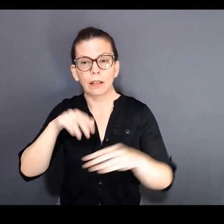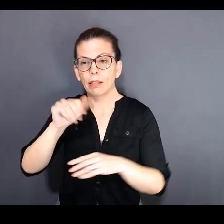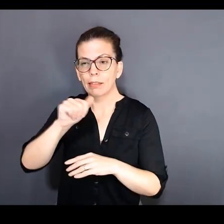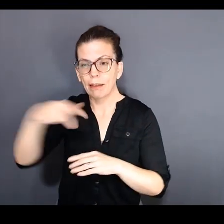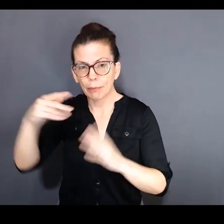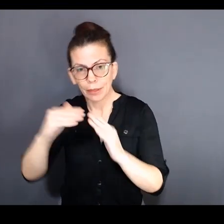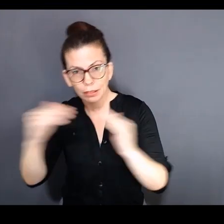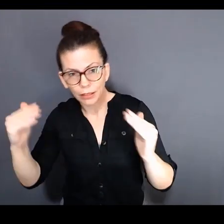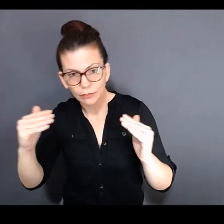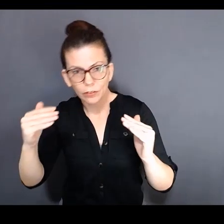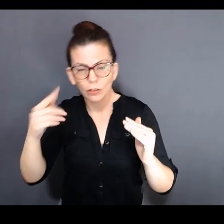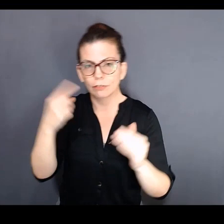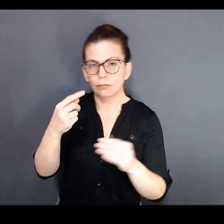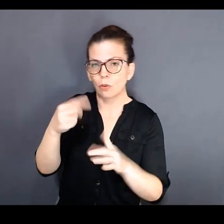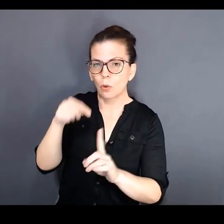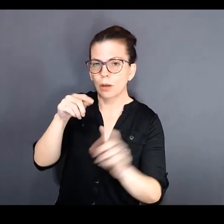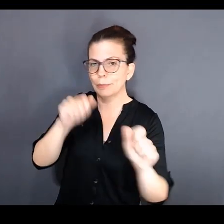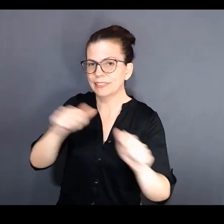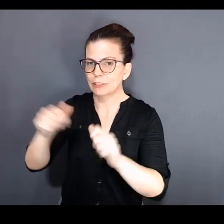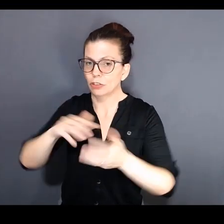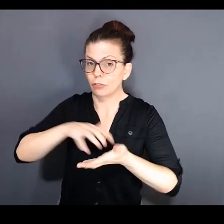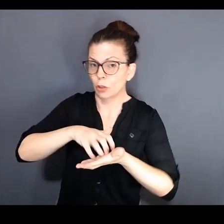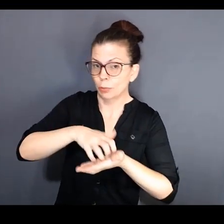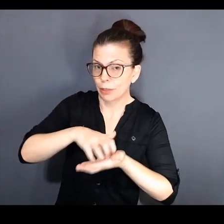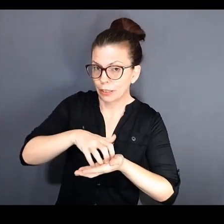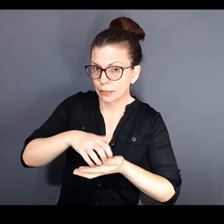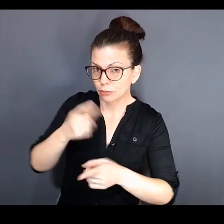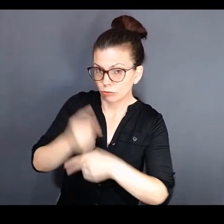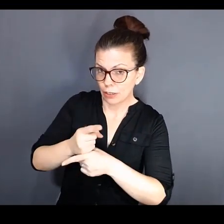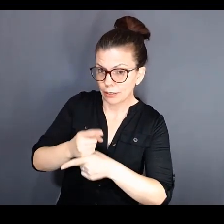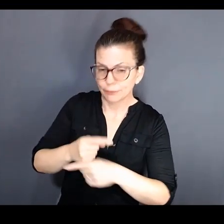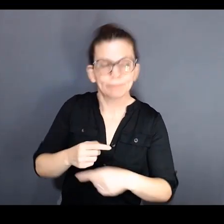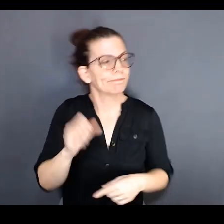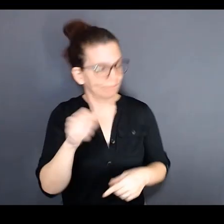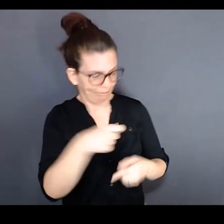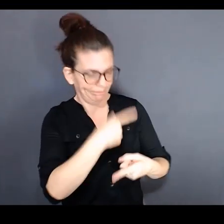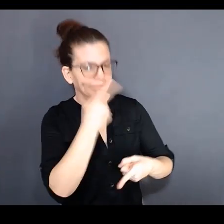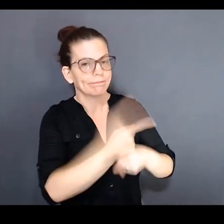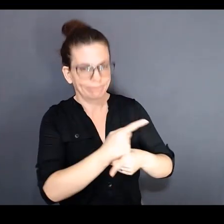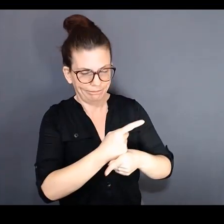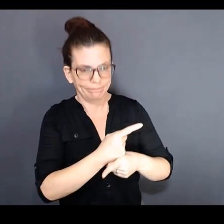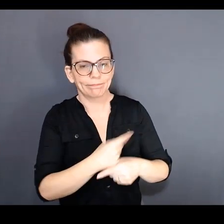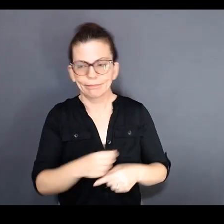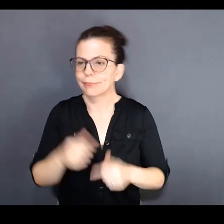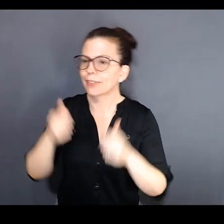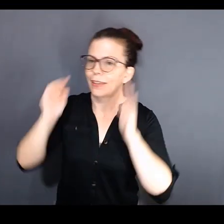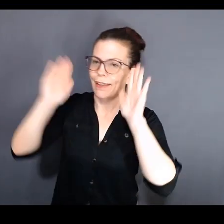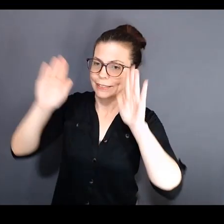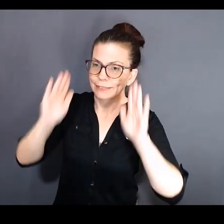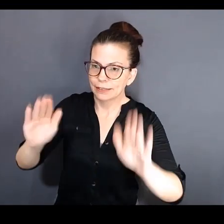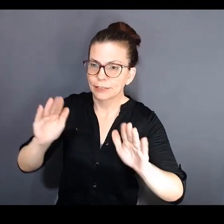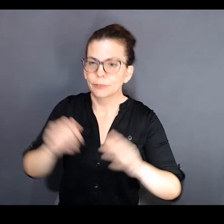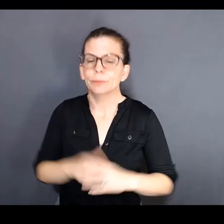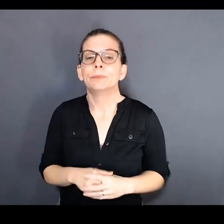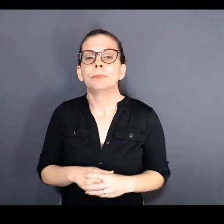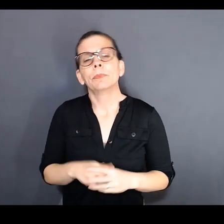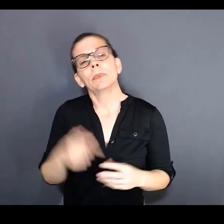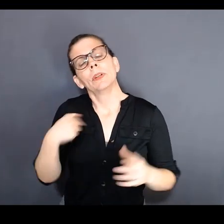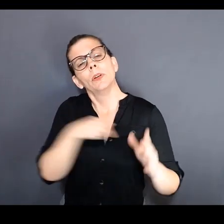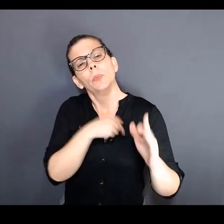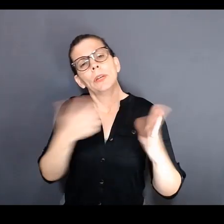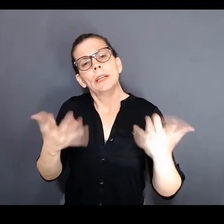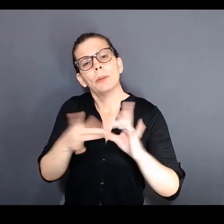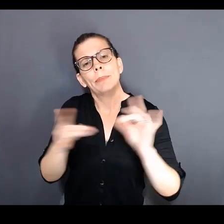and the application level for potential vulnerabilities, right? That's exactly right. Excellent.